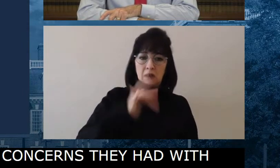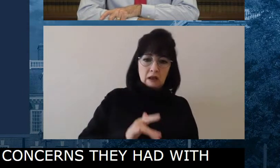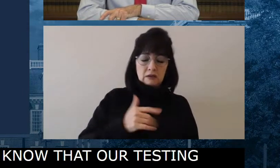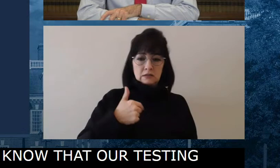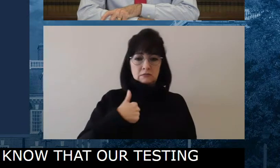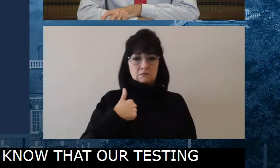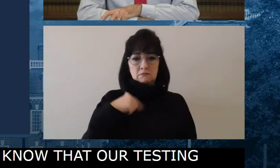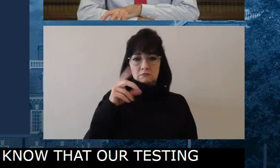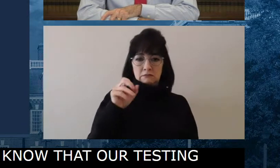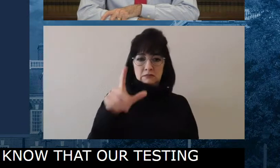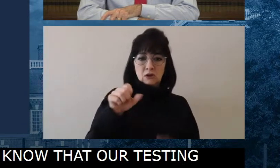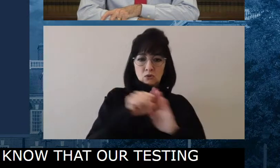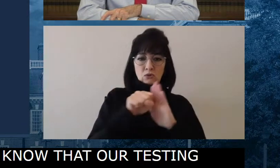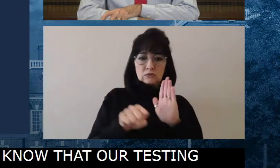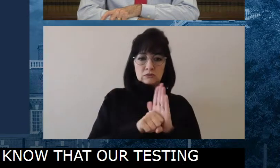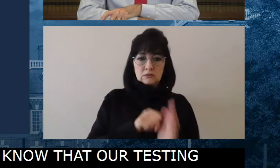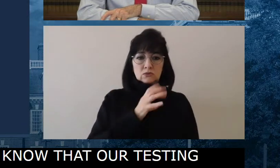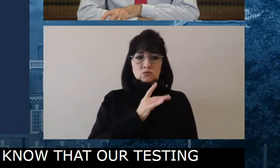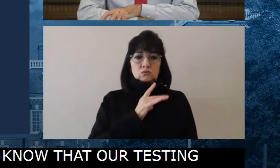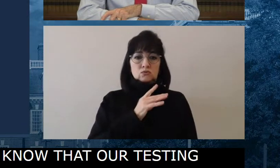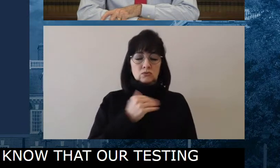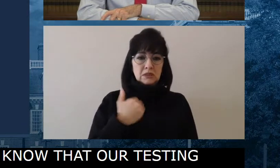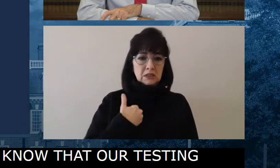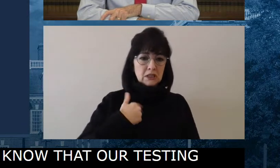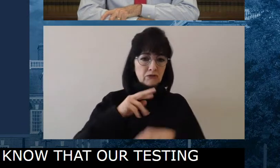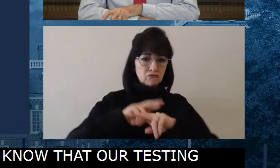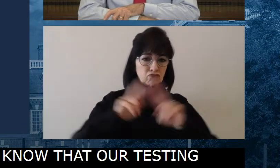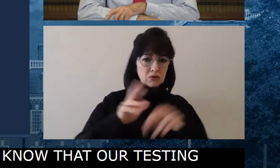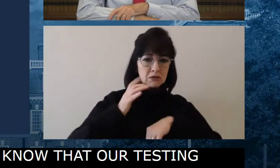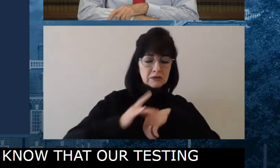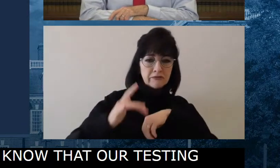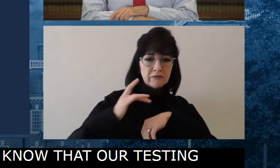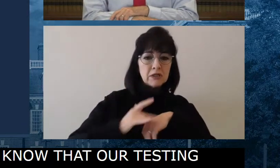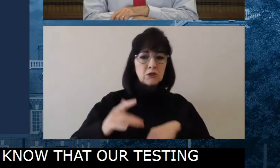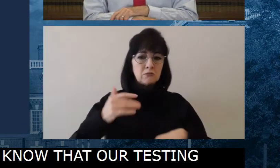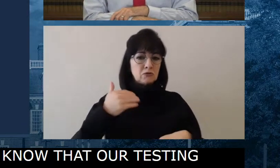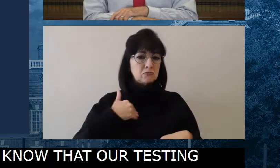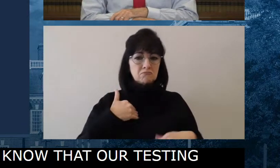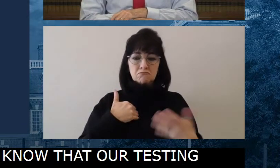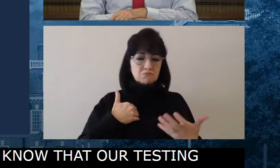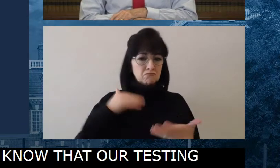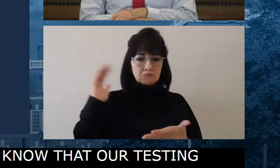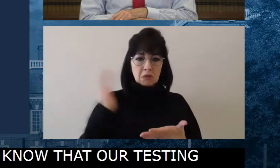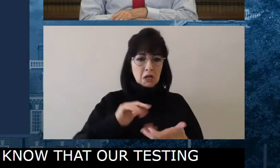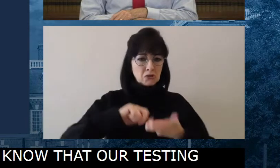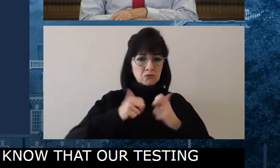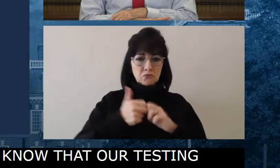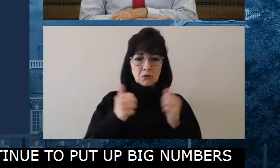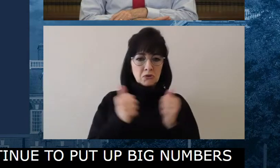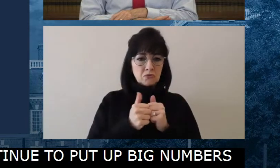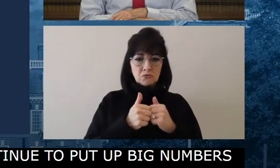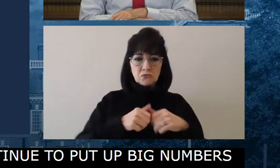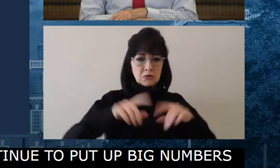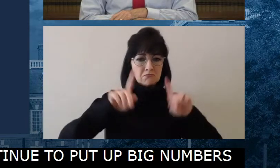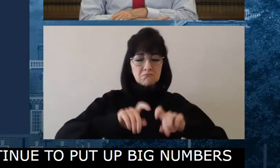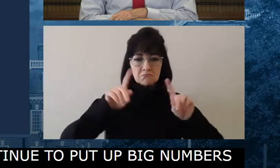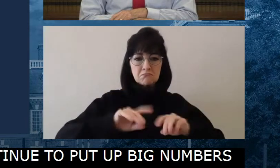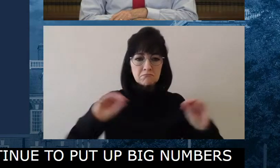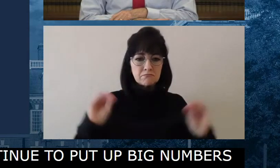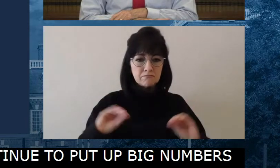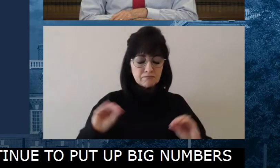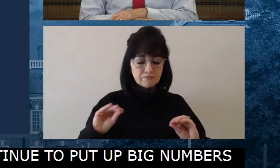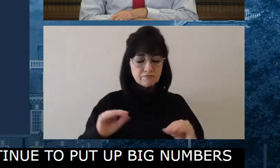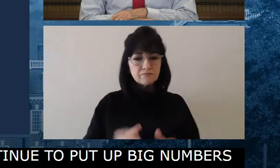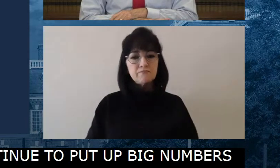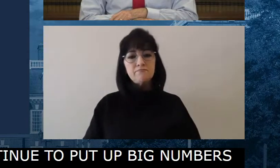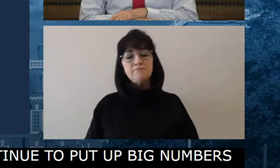AJ's team is doing a tremendous job. I mentioned schools. All the districts have some level